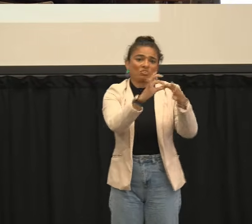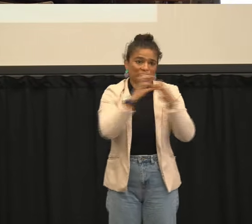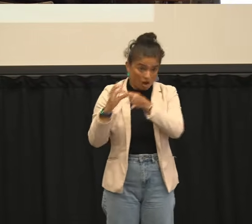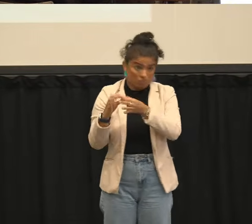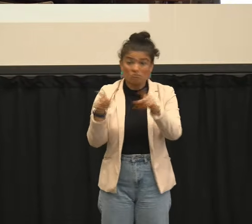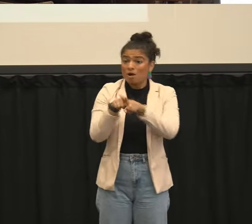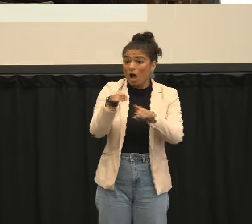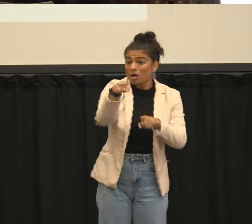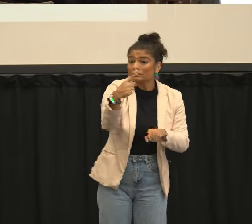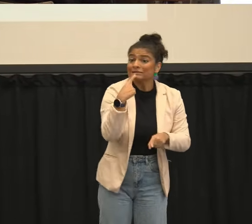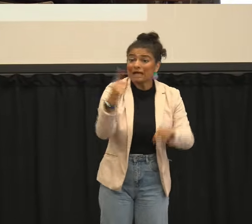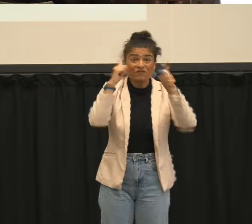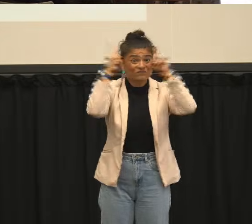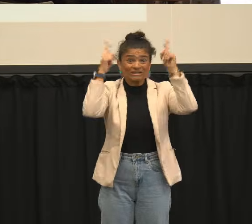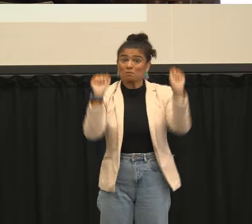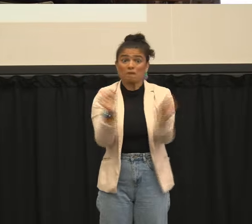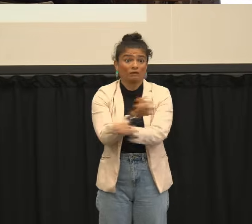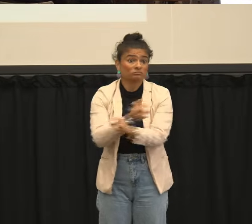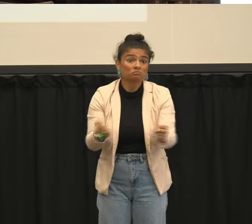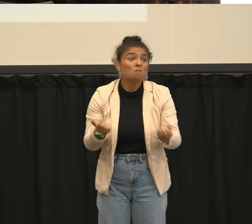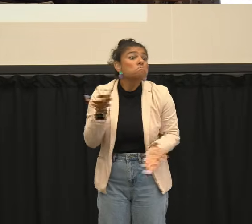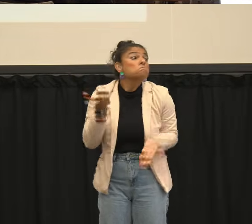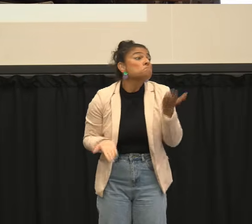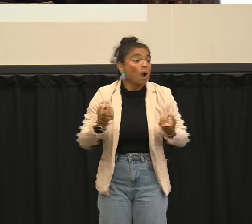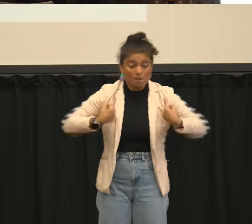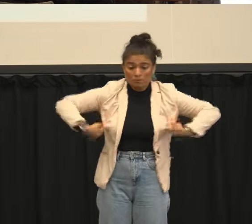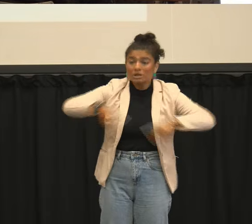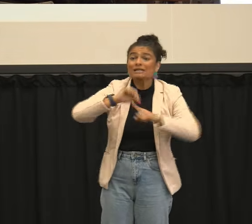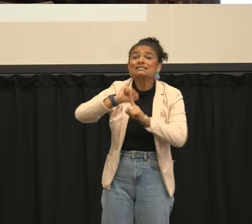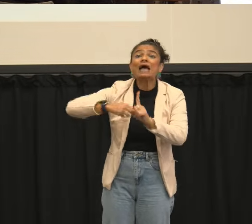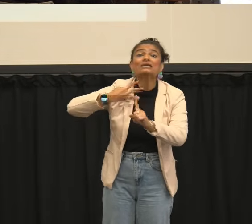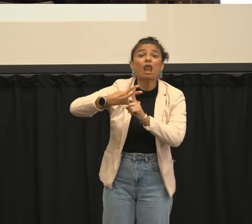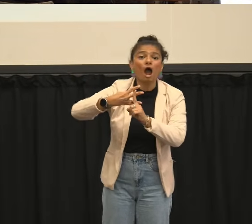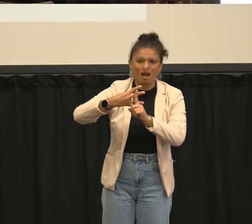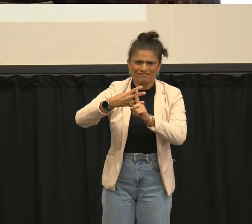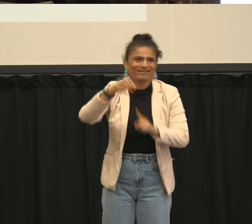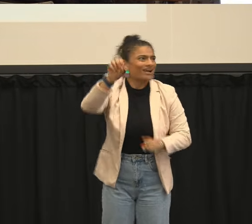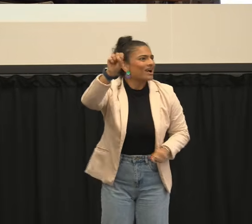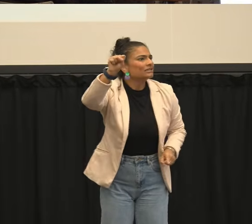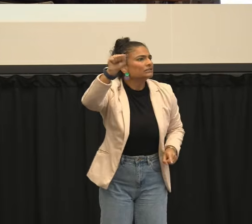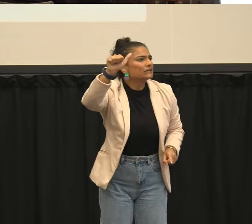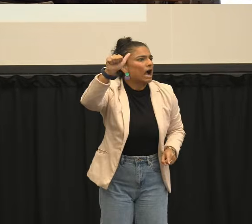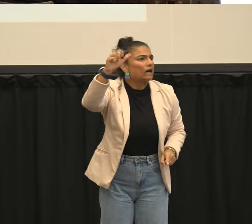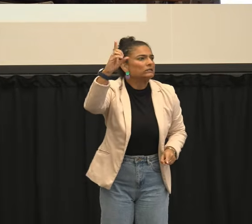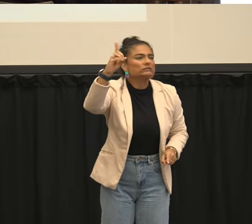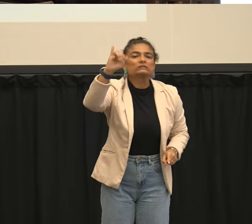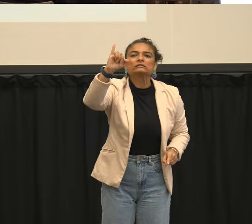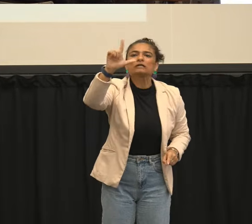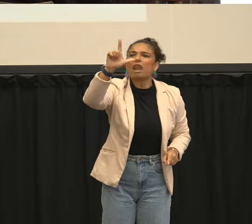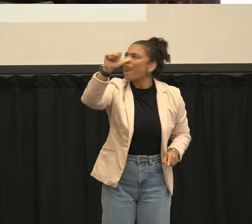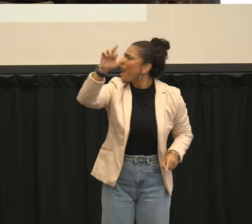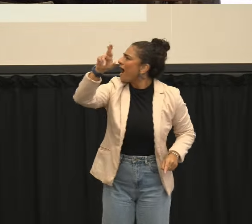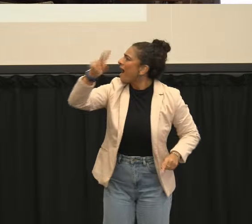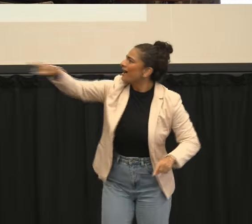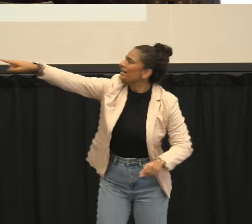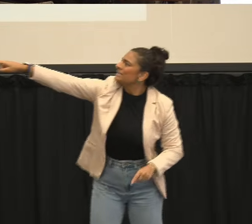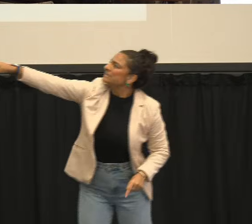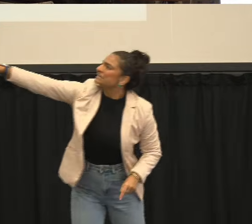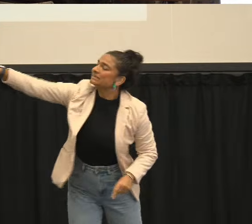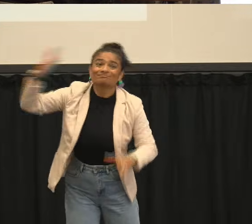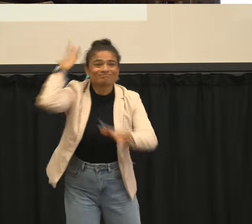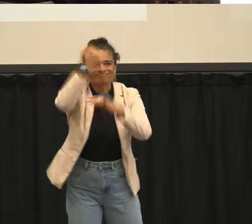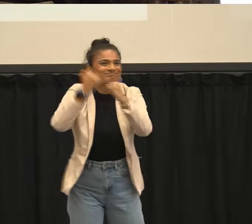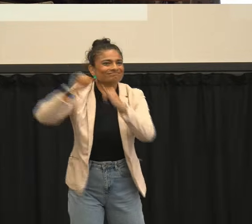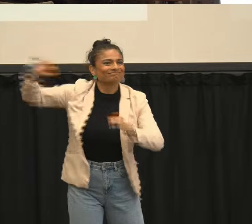that specific conversation. We are looking for partners, we are looking for collaborators, and this is something that we need to consider. So